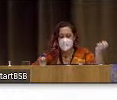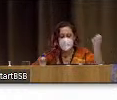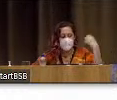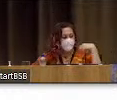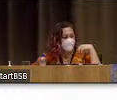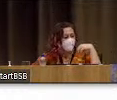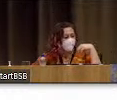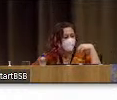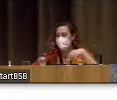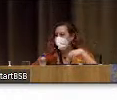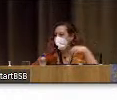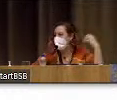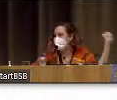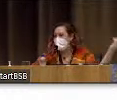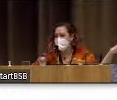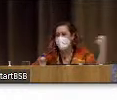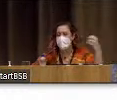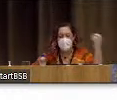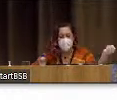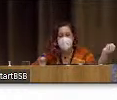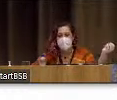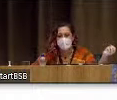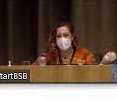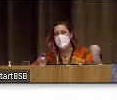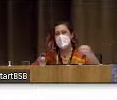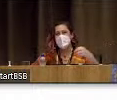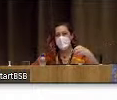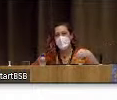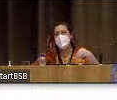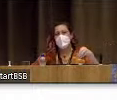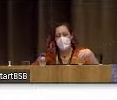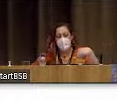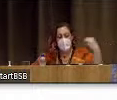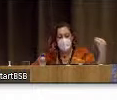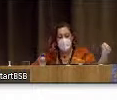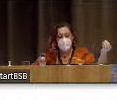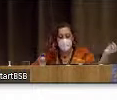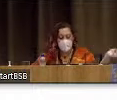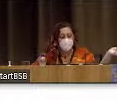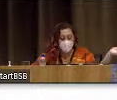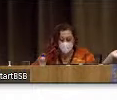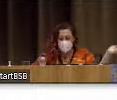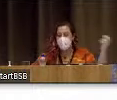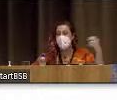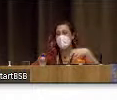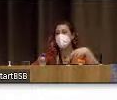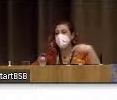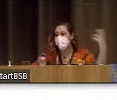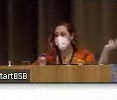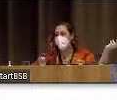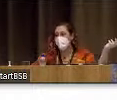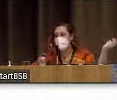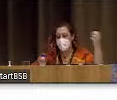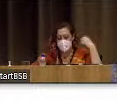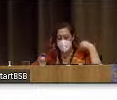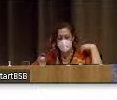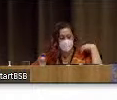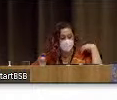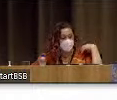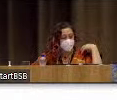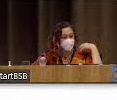The sentence that our colleague mentioned earlier today is the same one we repeated all the time last year. It was